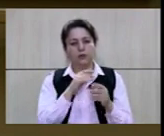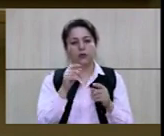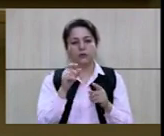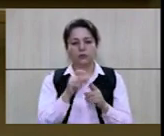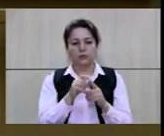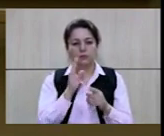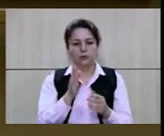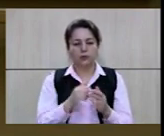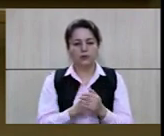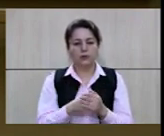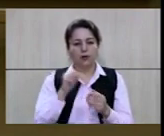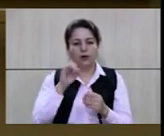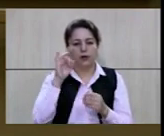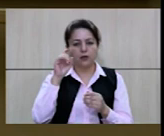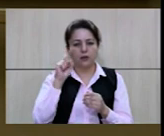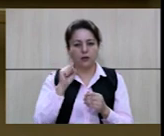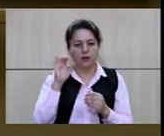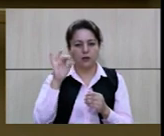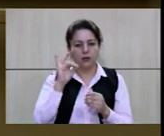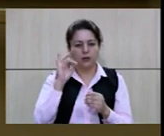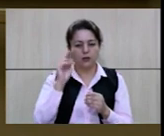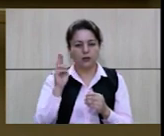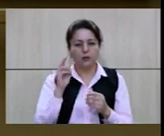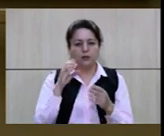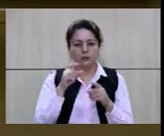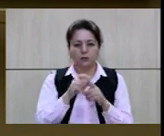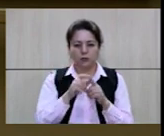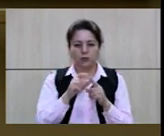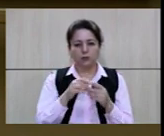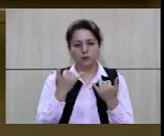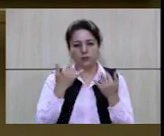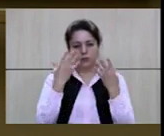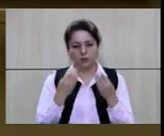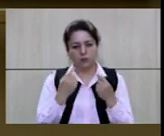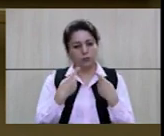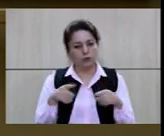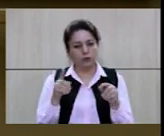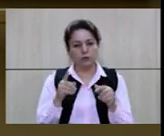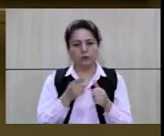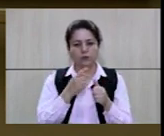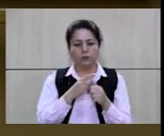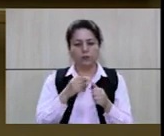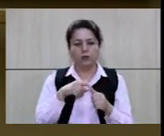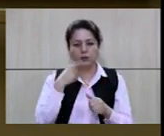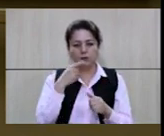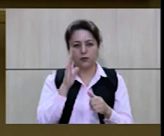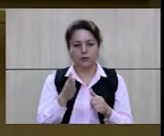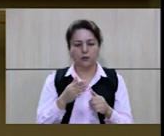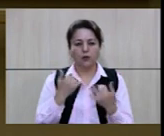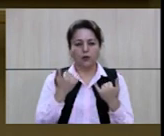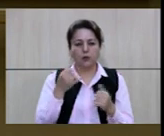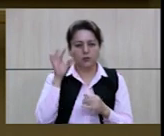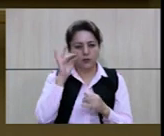hisoblanadi. Arxaik so'zlar bugungi kunda boshqacha nom bilan ataladi. Keling, biz tarixiy